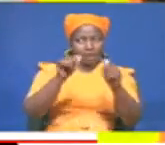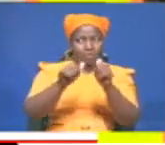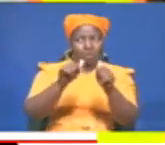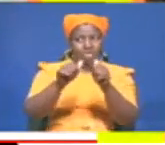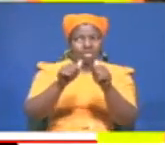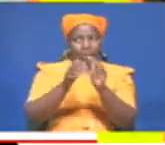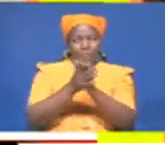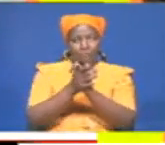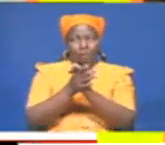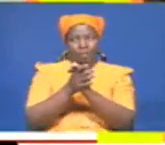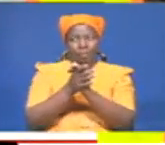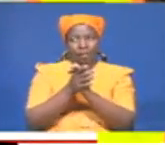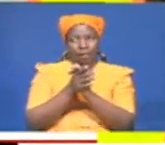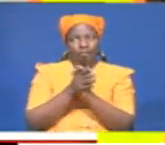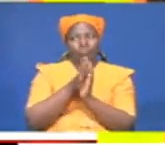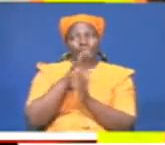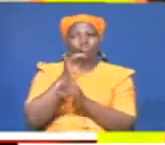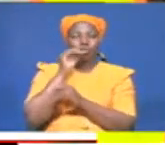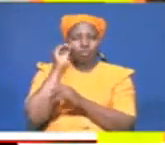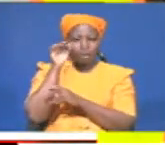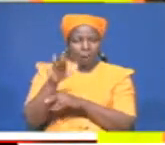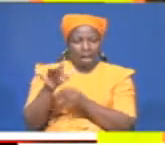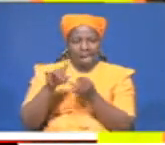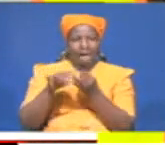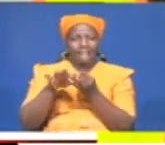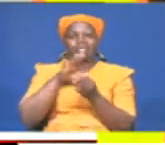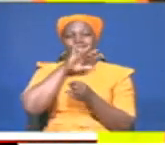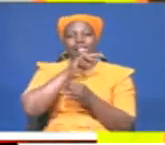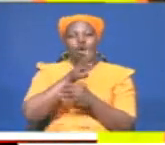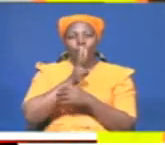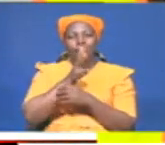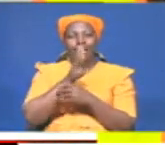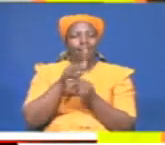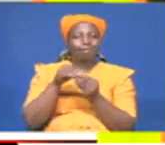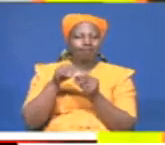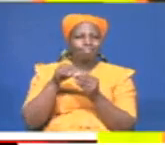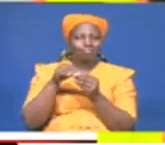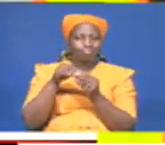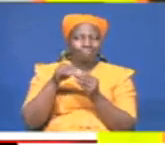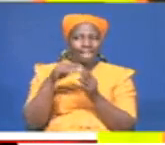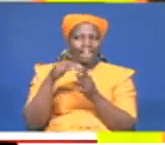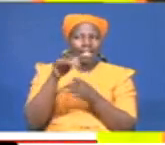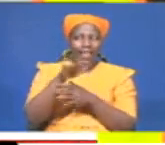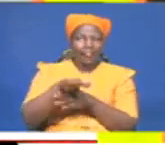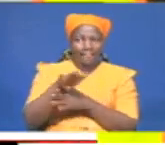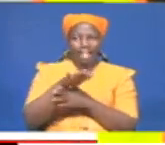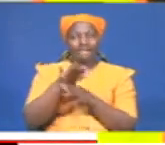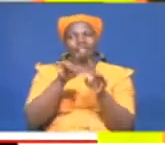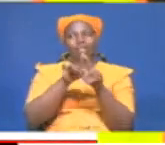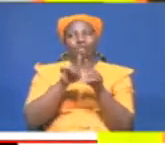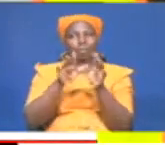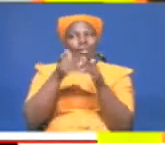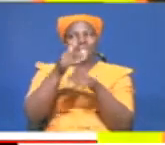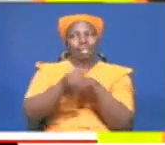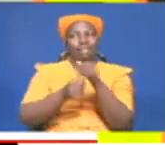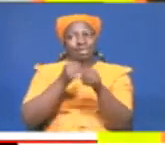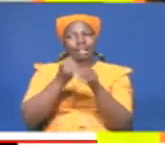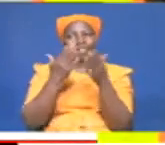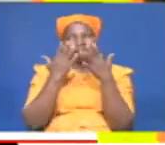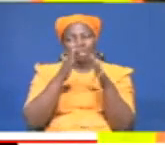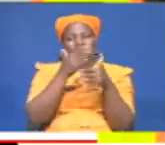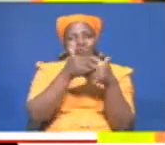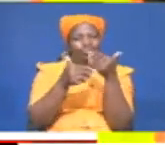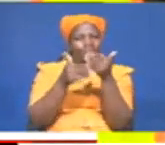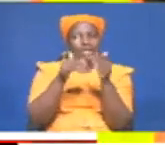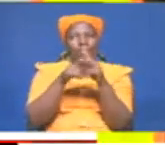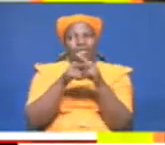the wastewater treatment plant. And next year, on the first month of next year, we complete also the infrastructures, and we start with